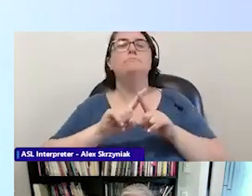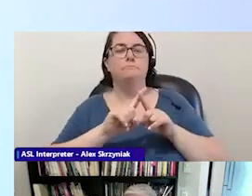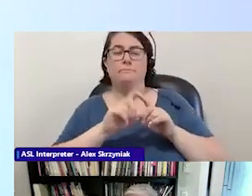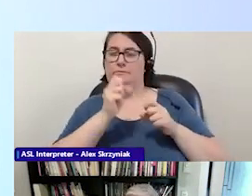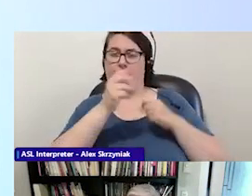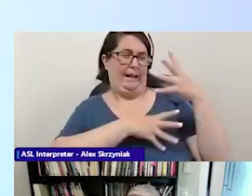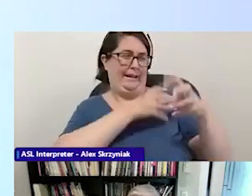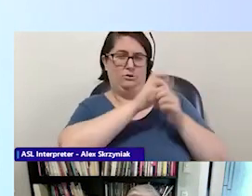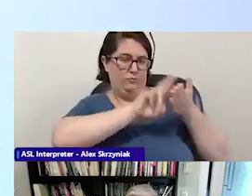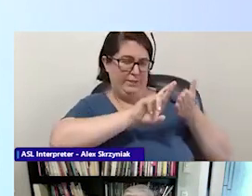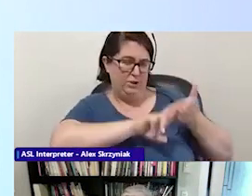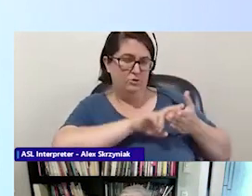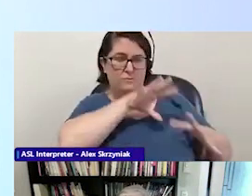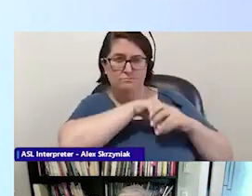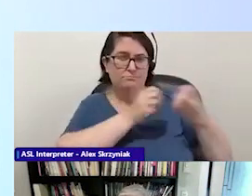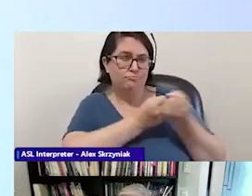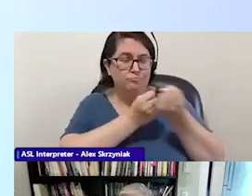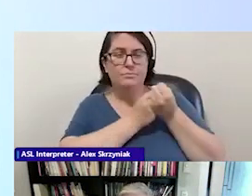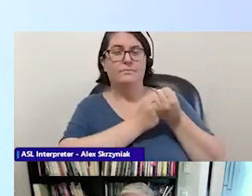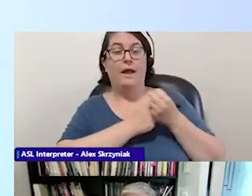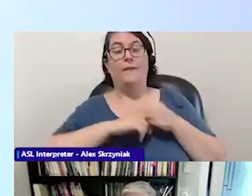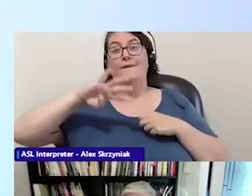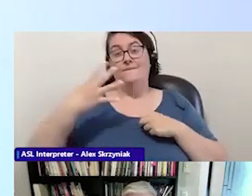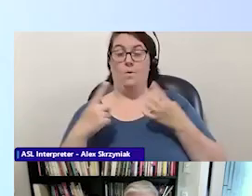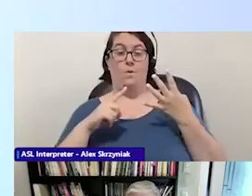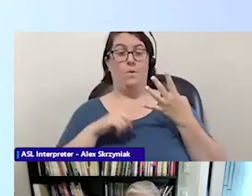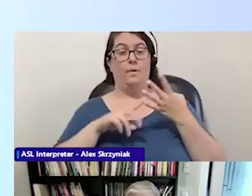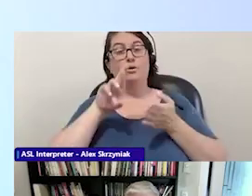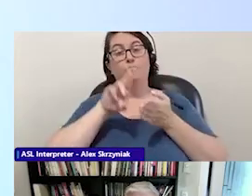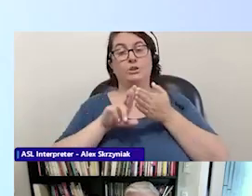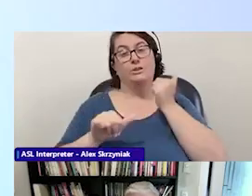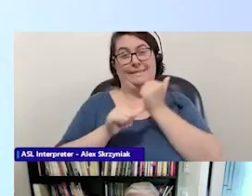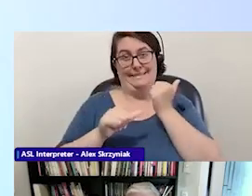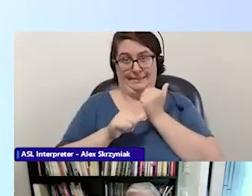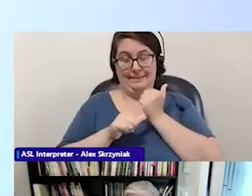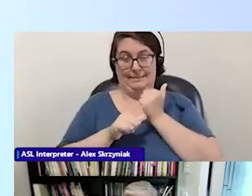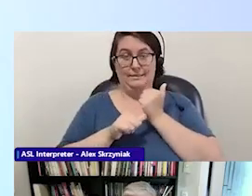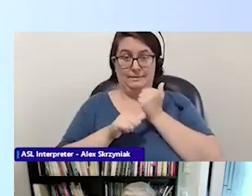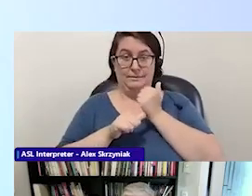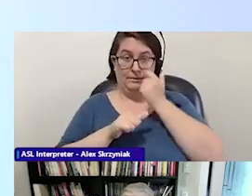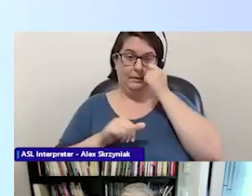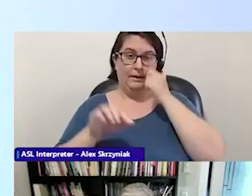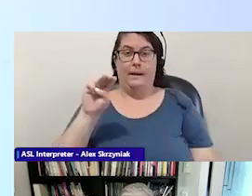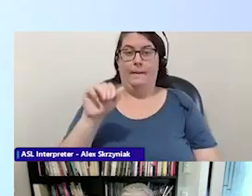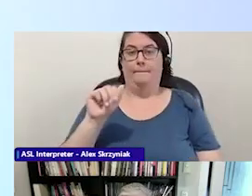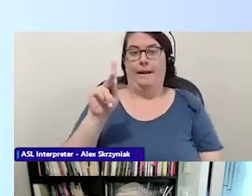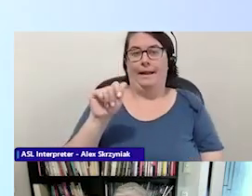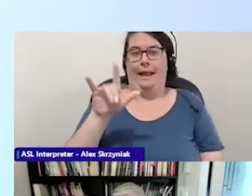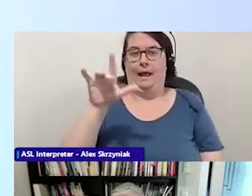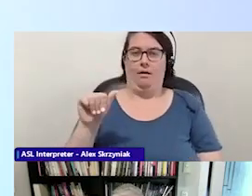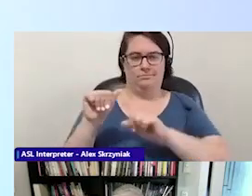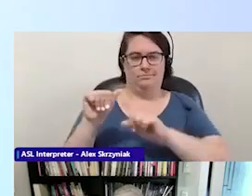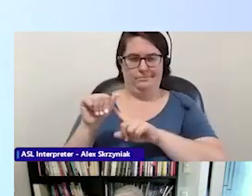years. And our fourth team member was our research assistant, Makaela Prentice.